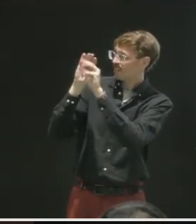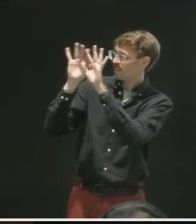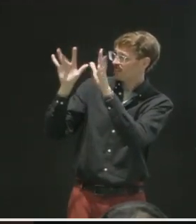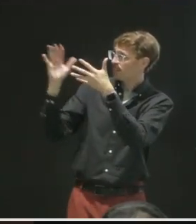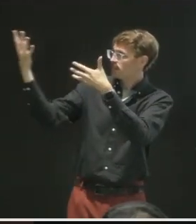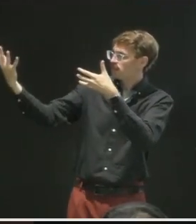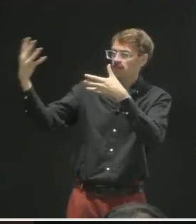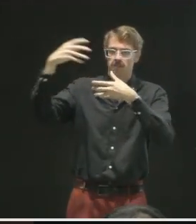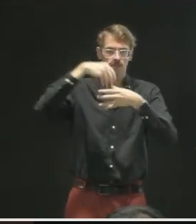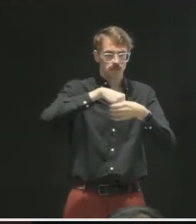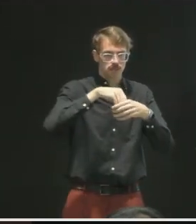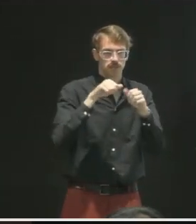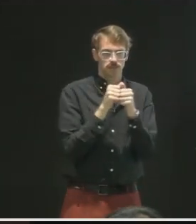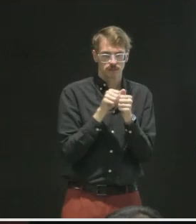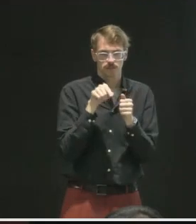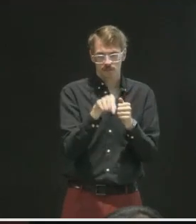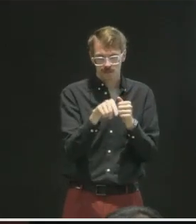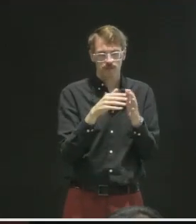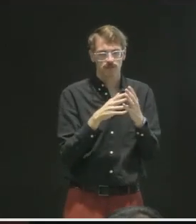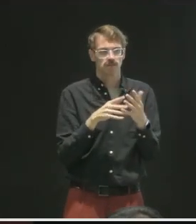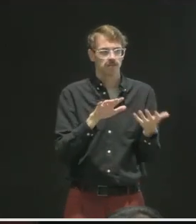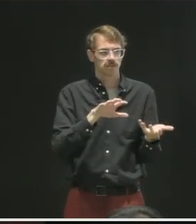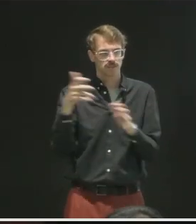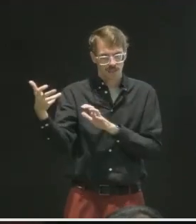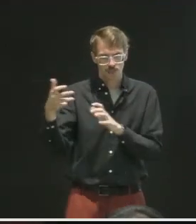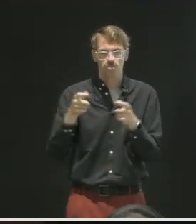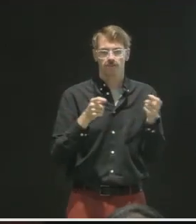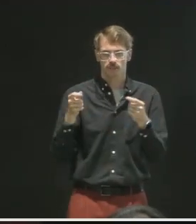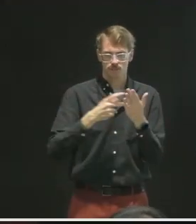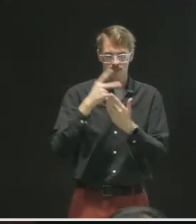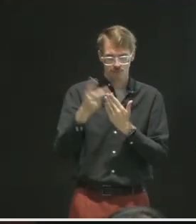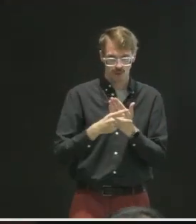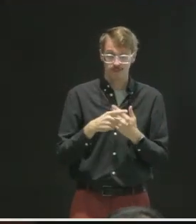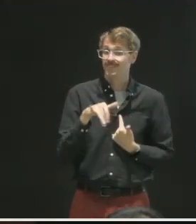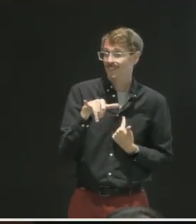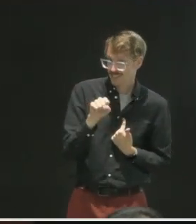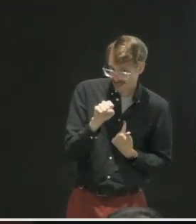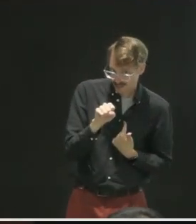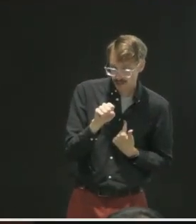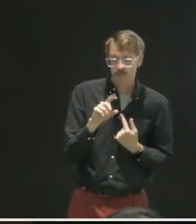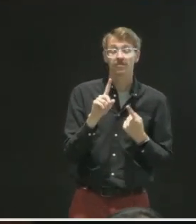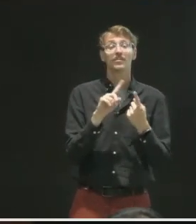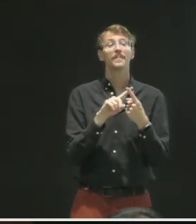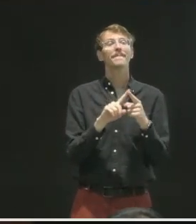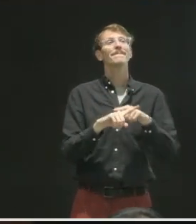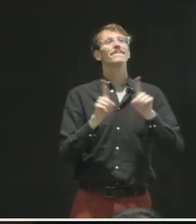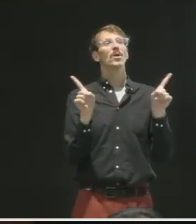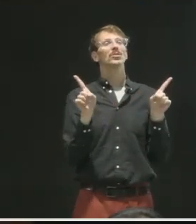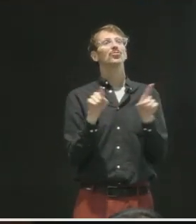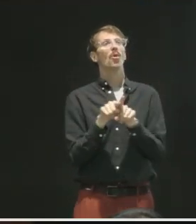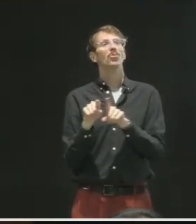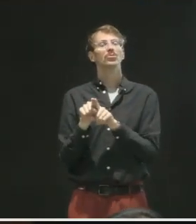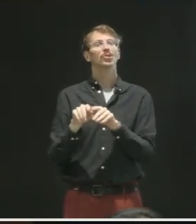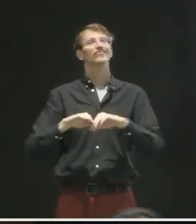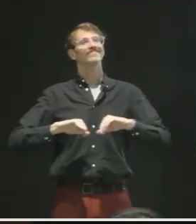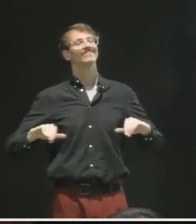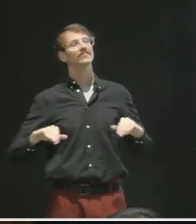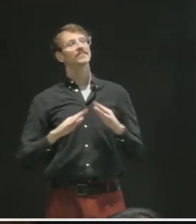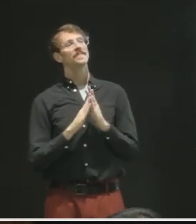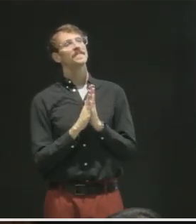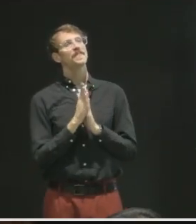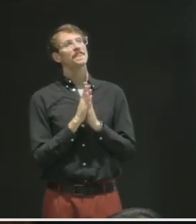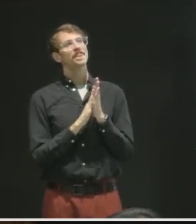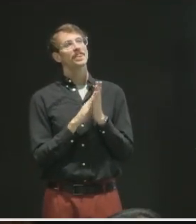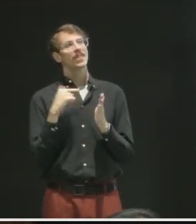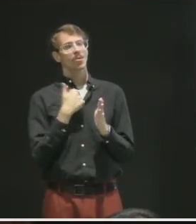into disaster risk management programs, yes, but also into, we look generally at the